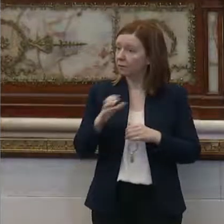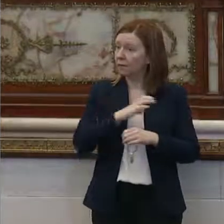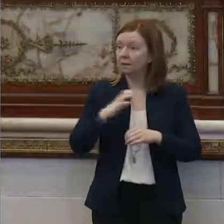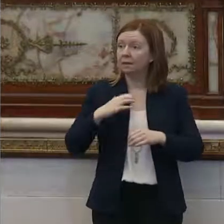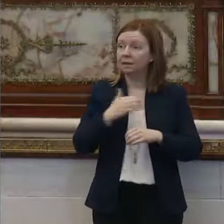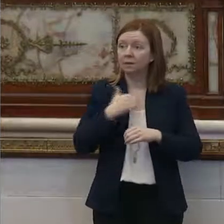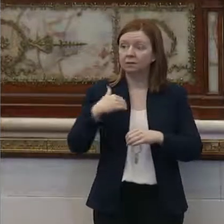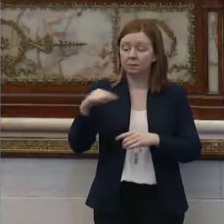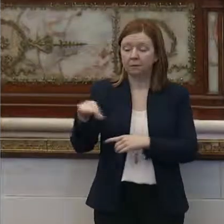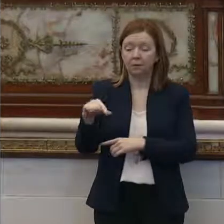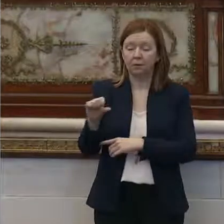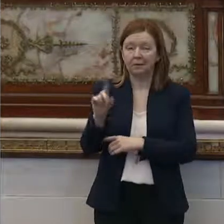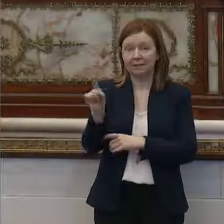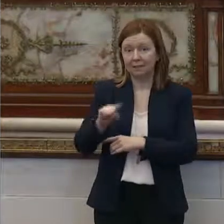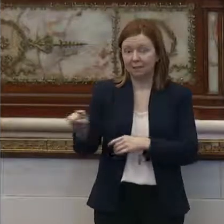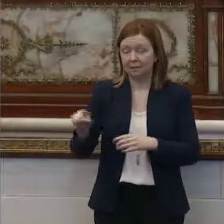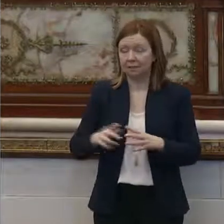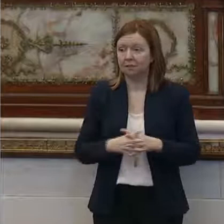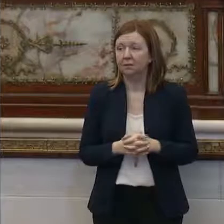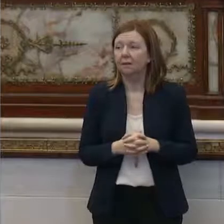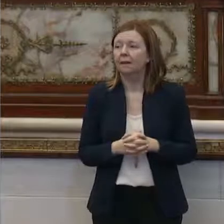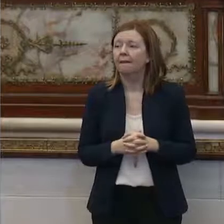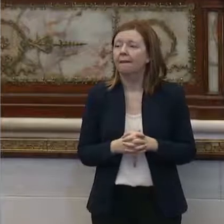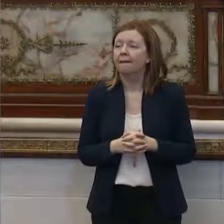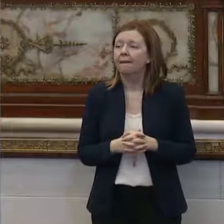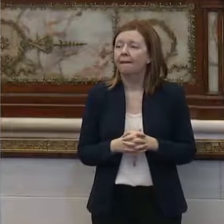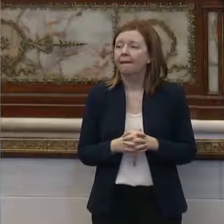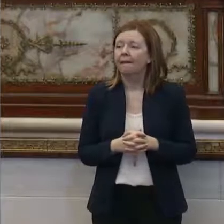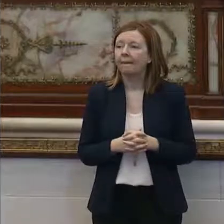Councilmember Quiñones Sanchez.